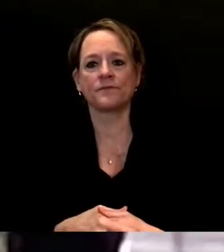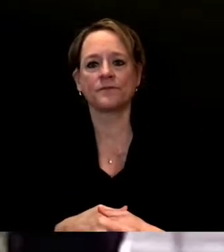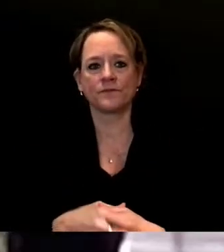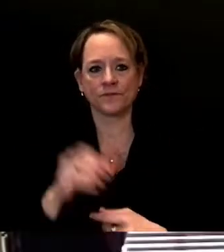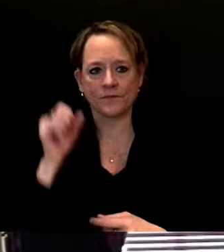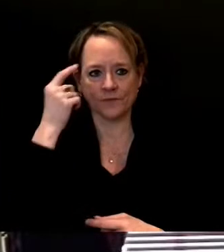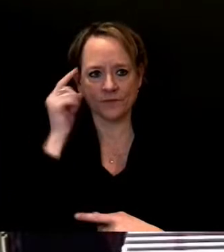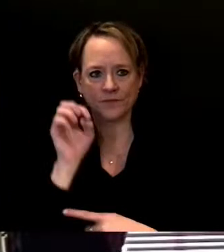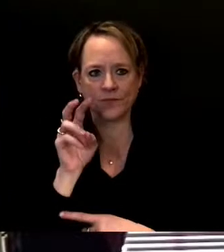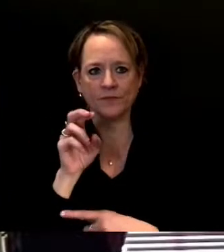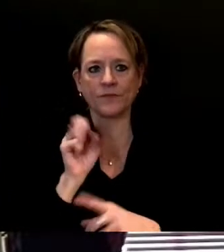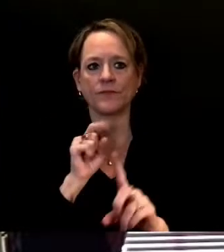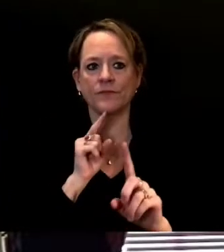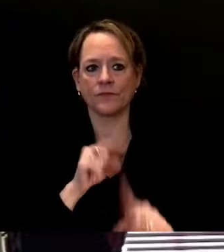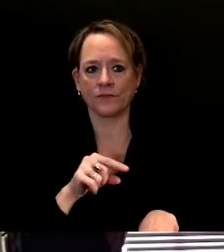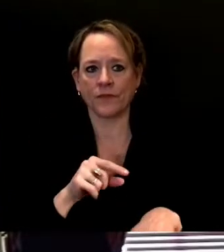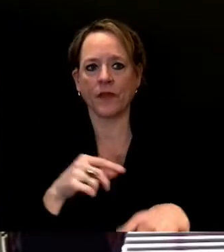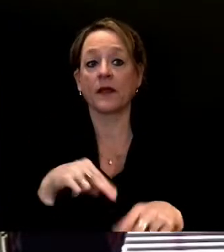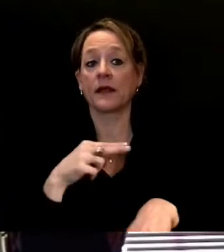they're available to us.